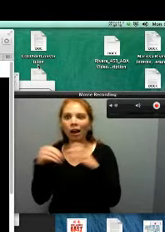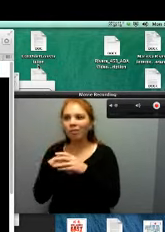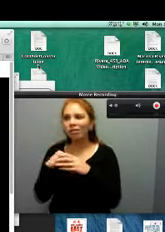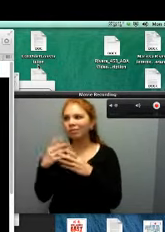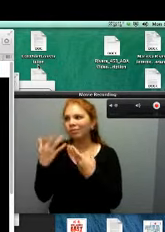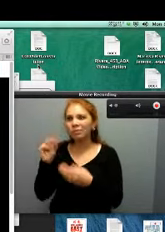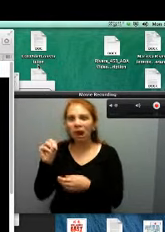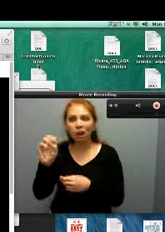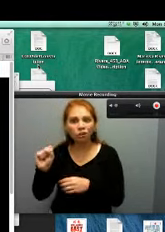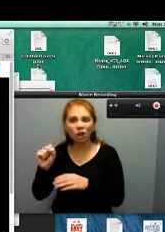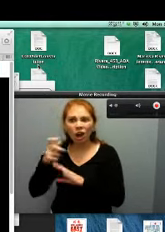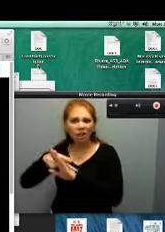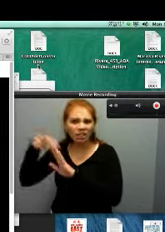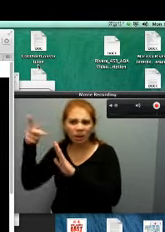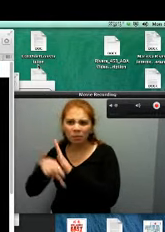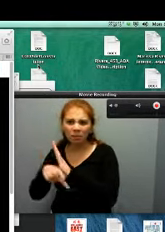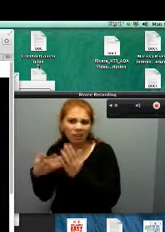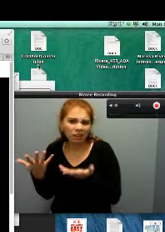Microsoft something.